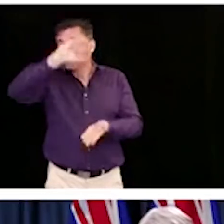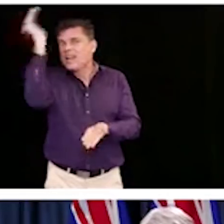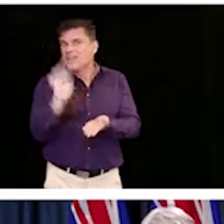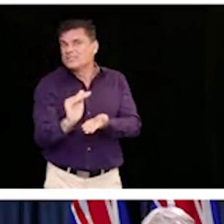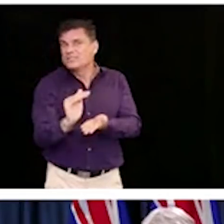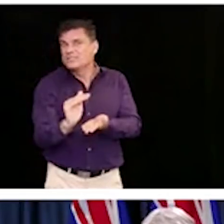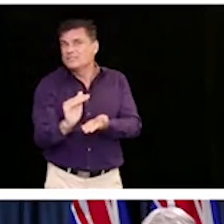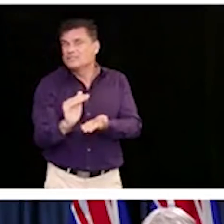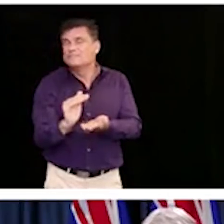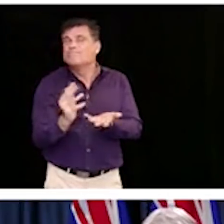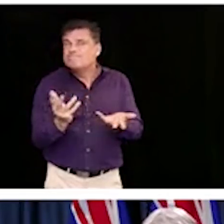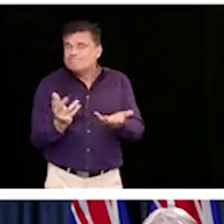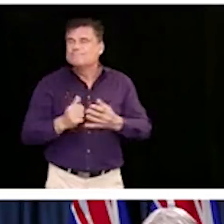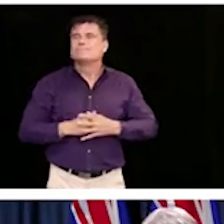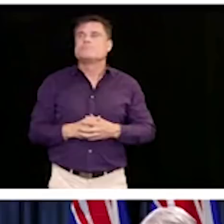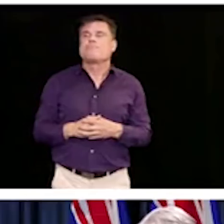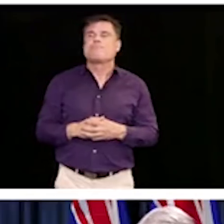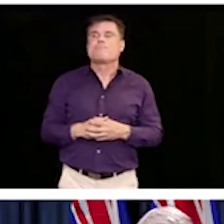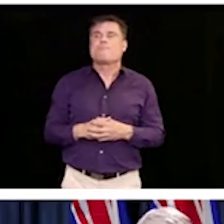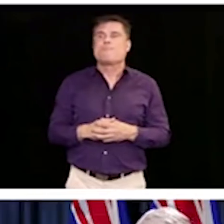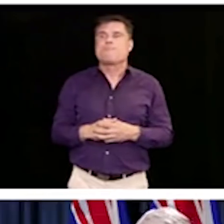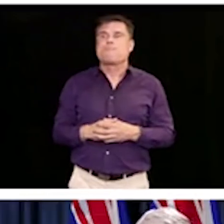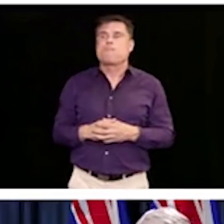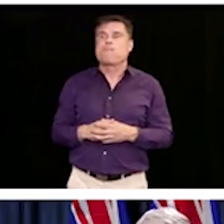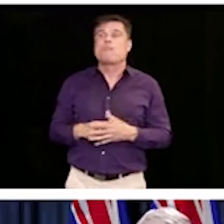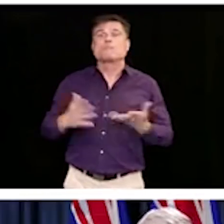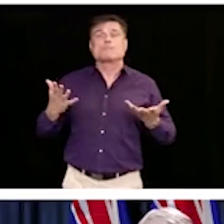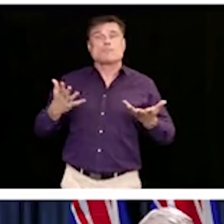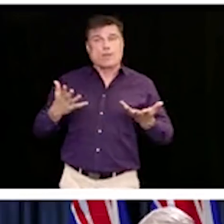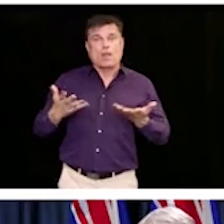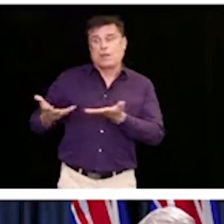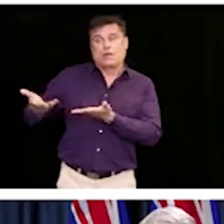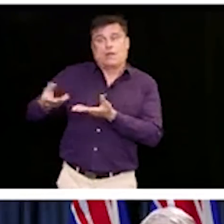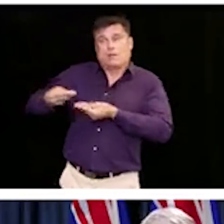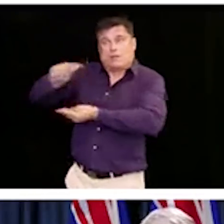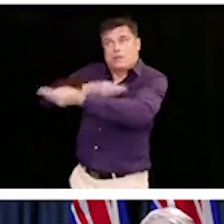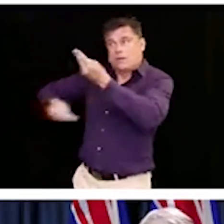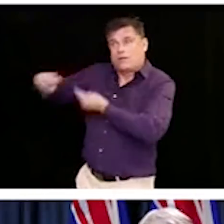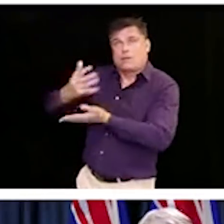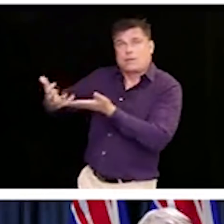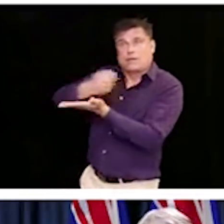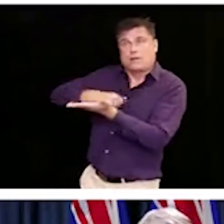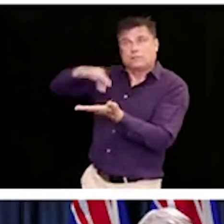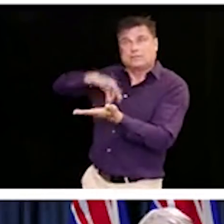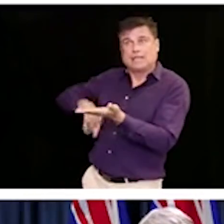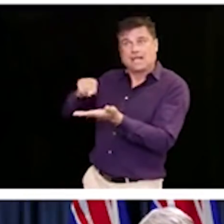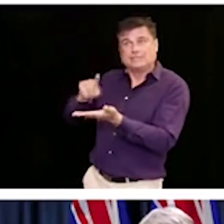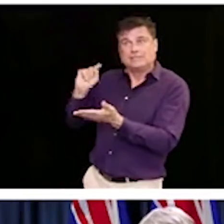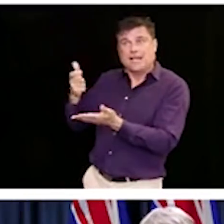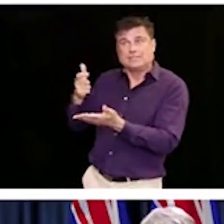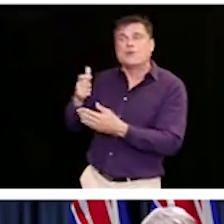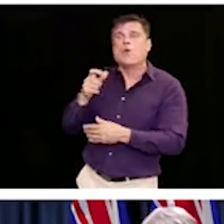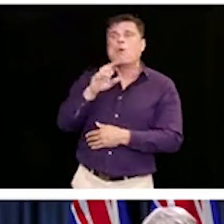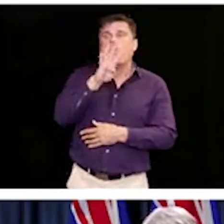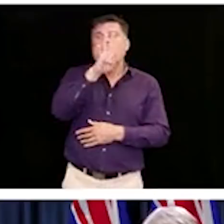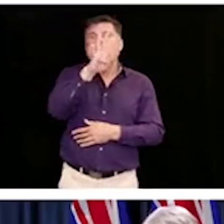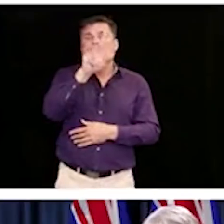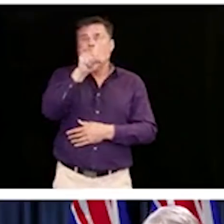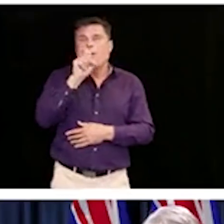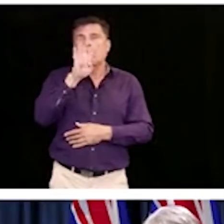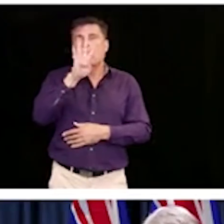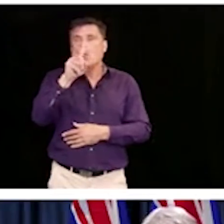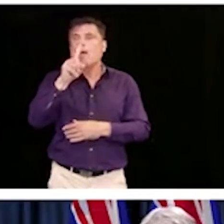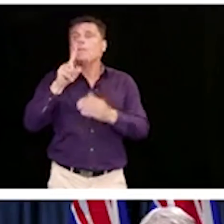reduced payrolls. Refundable tax credits are $141 million lower, mainly from